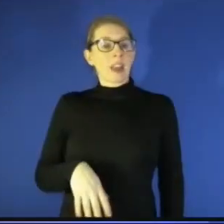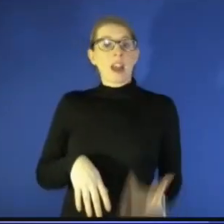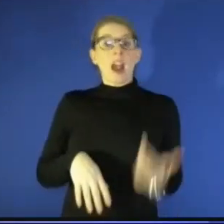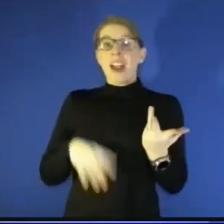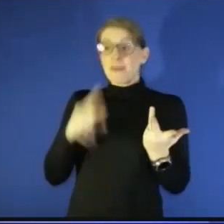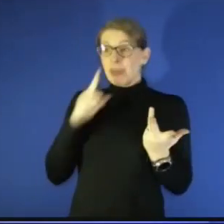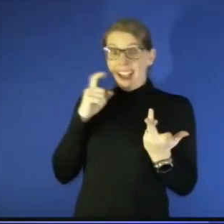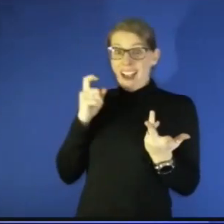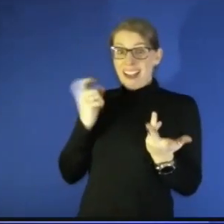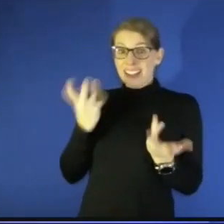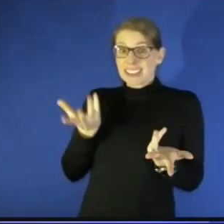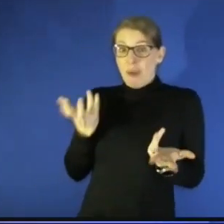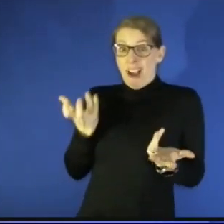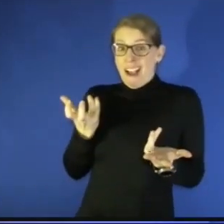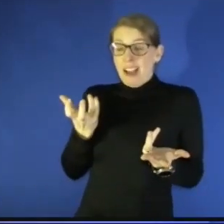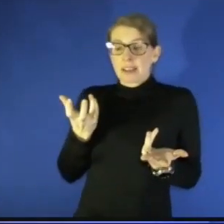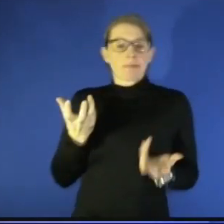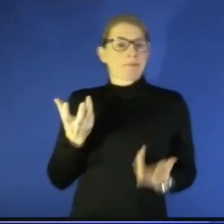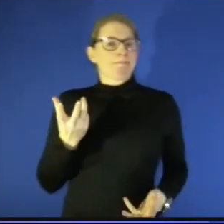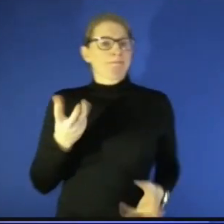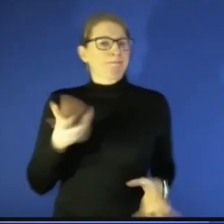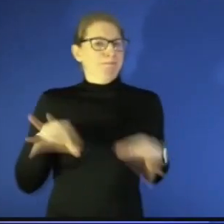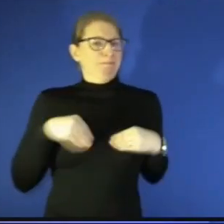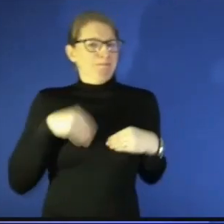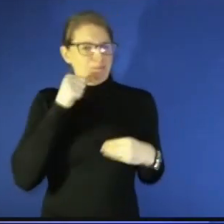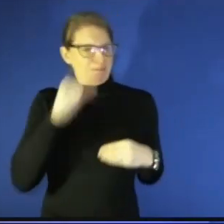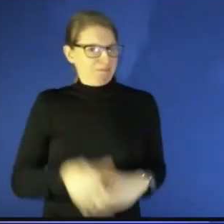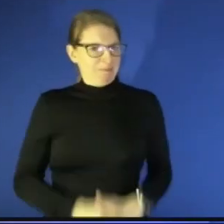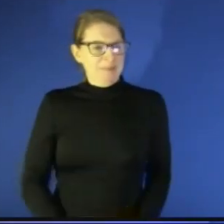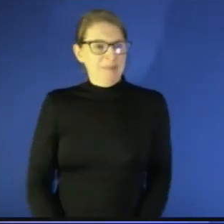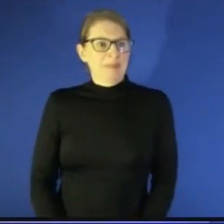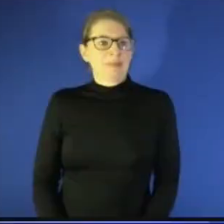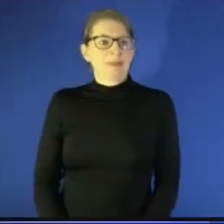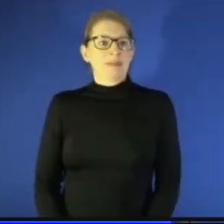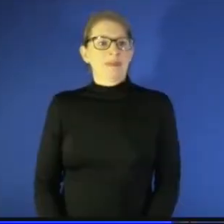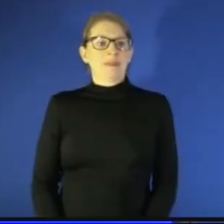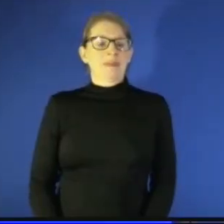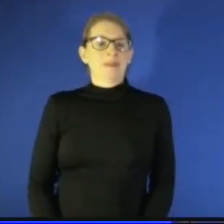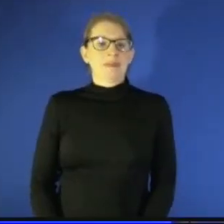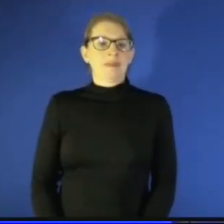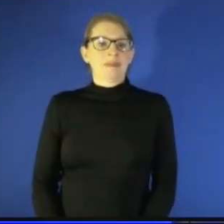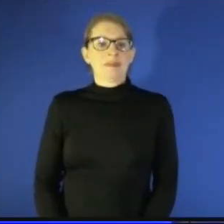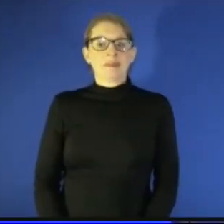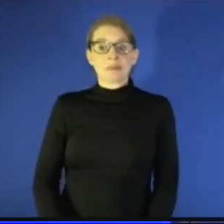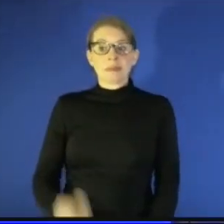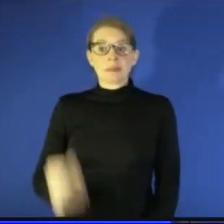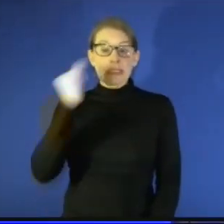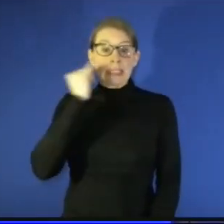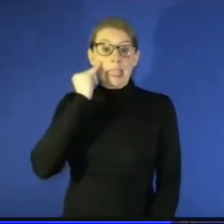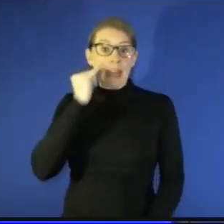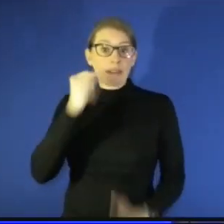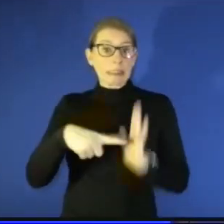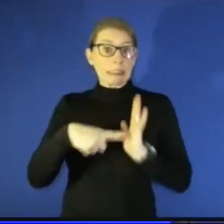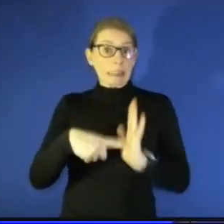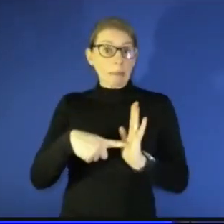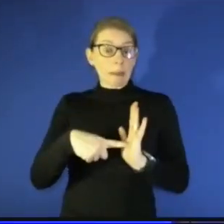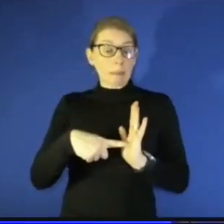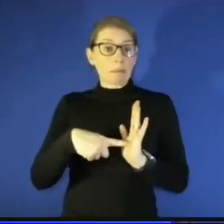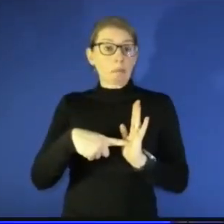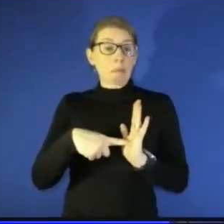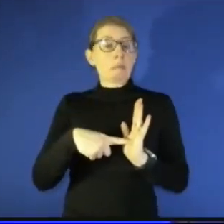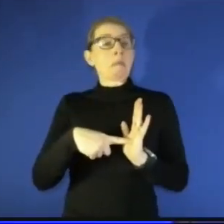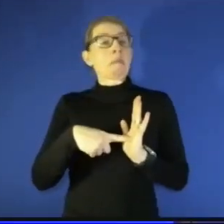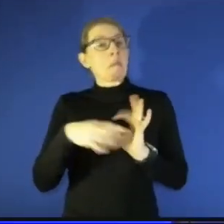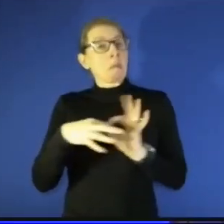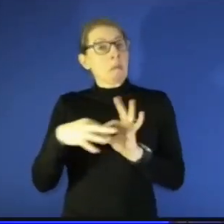just say because just because? is not a good answer. Now, if you're having symptoms that are suggested to be related to the brain,